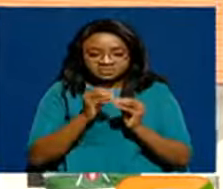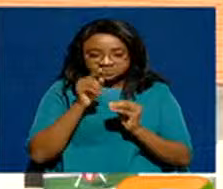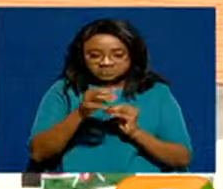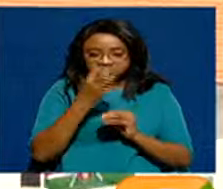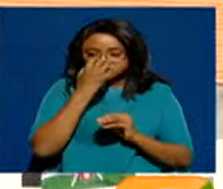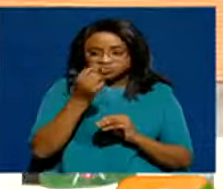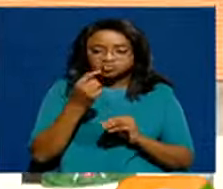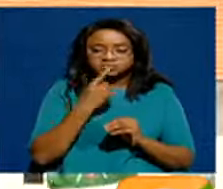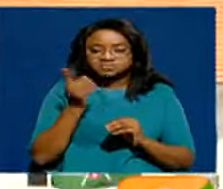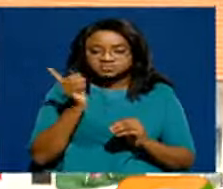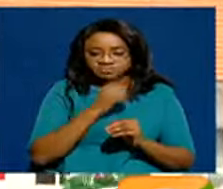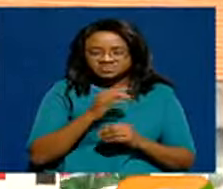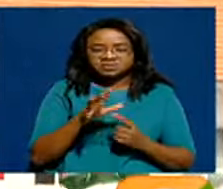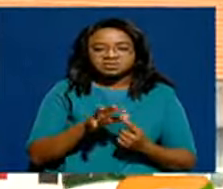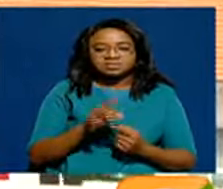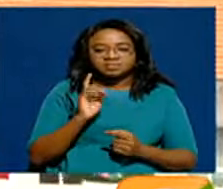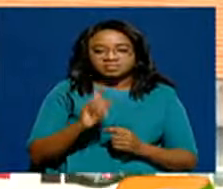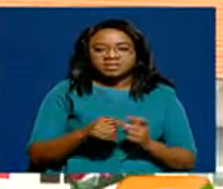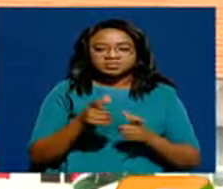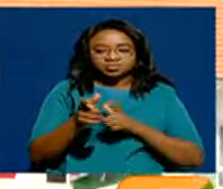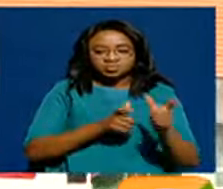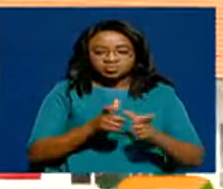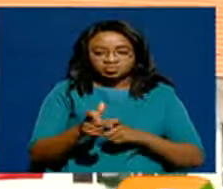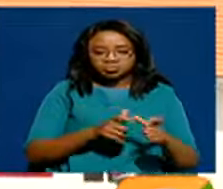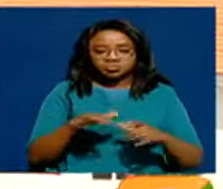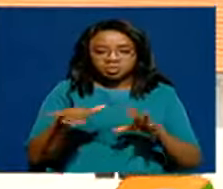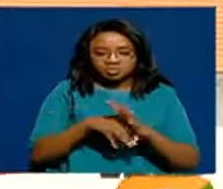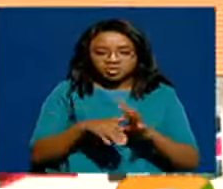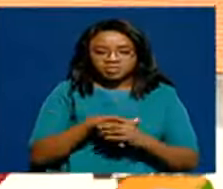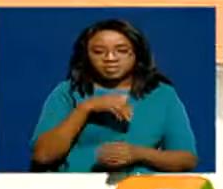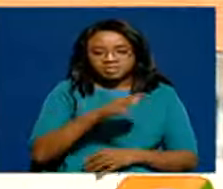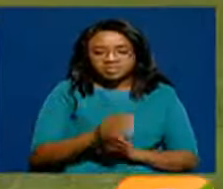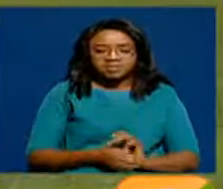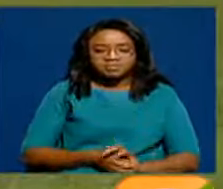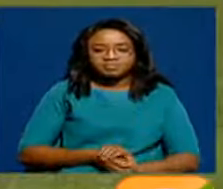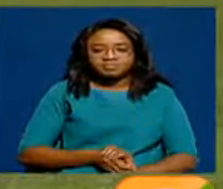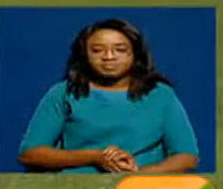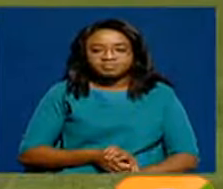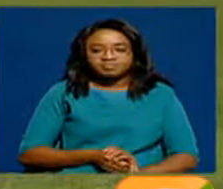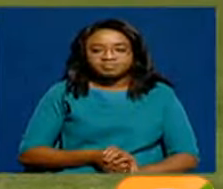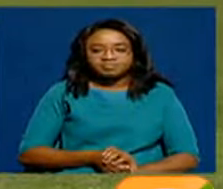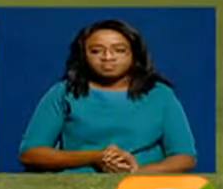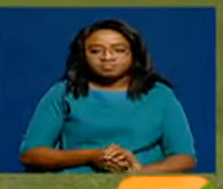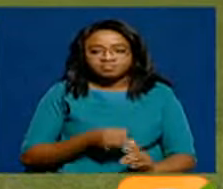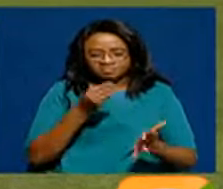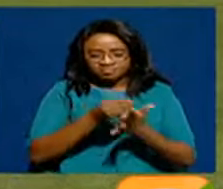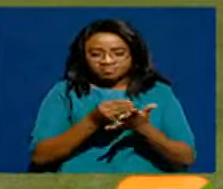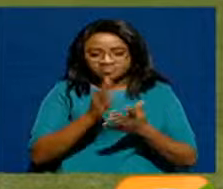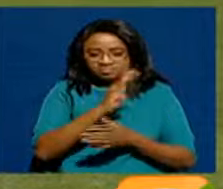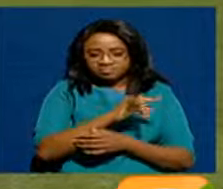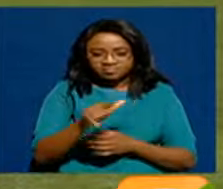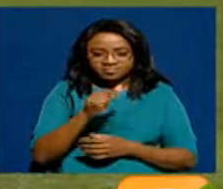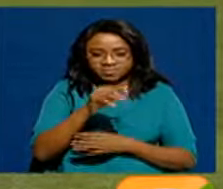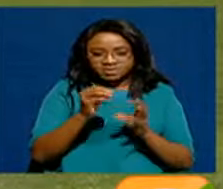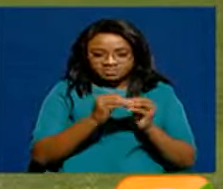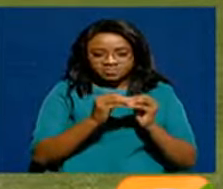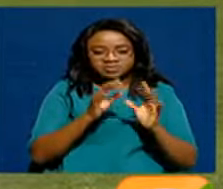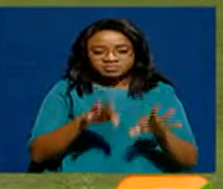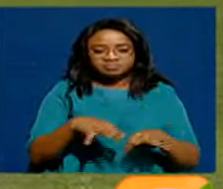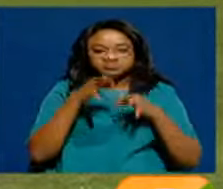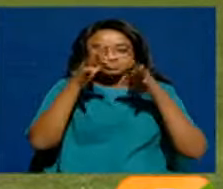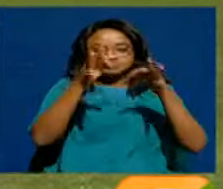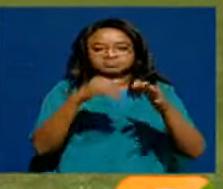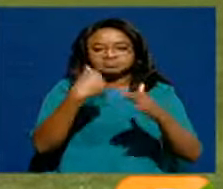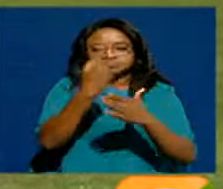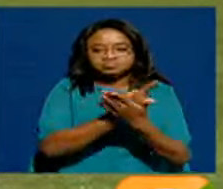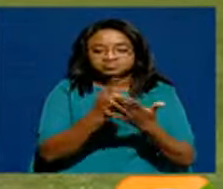William Ruto to whip members of his ruling Kenya Kwanza administration into passing the finance bill has been postponed to next week. It remains